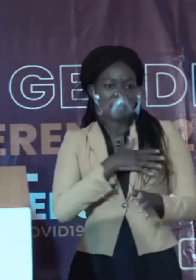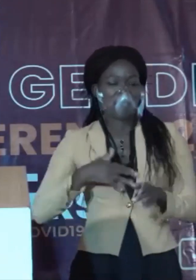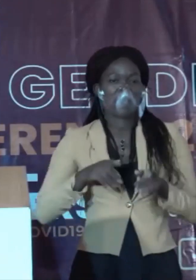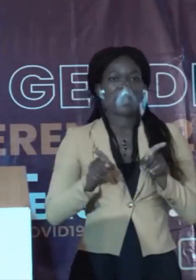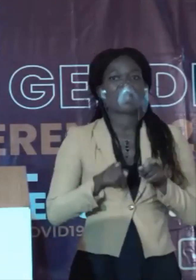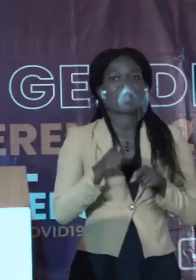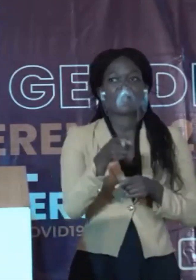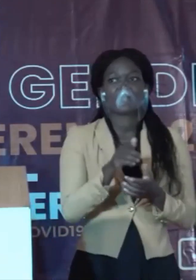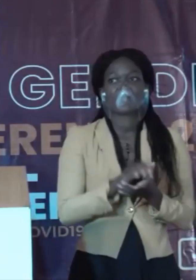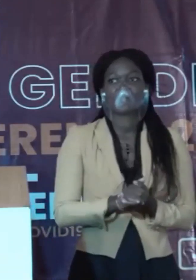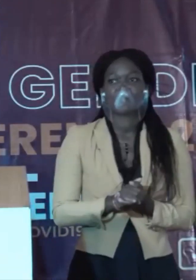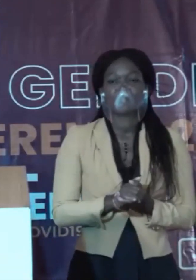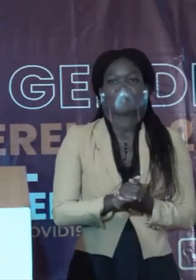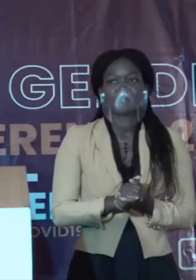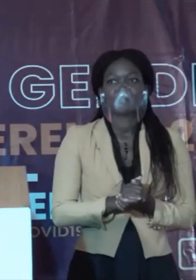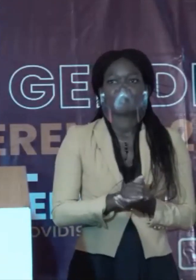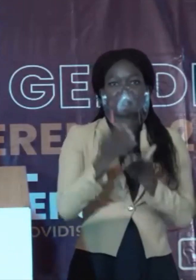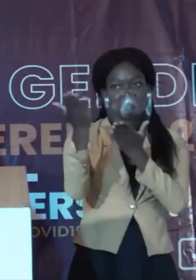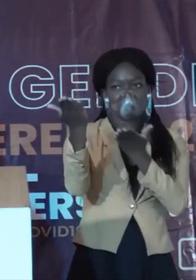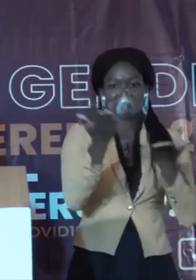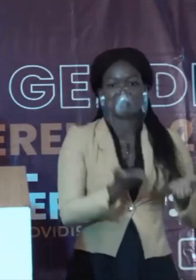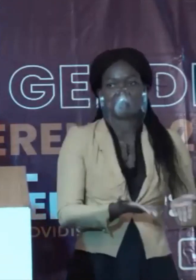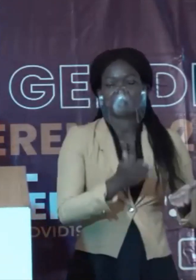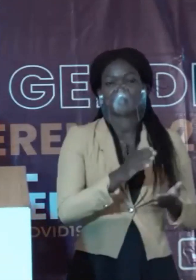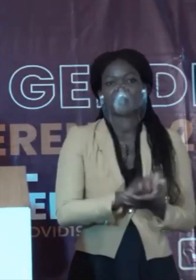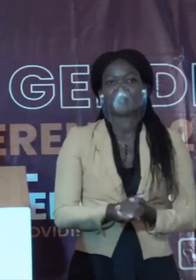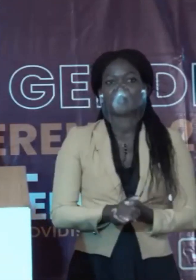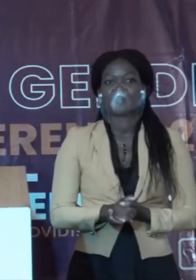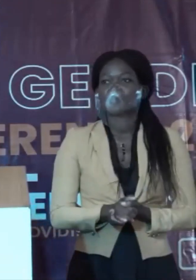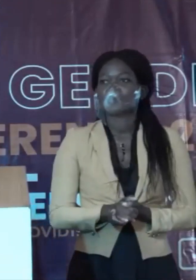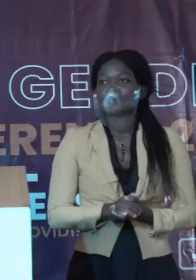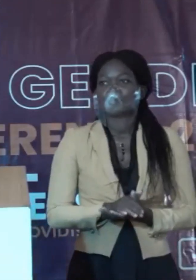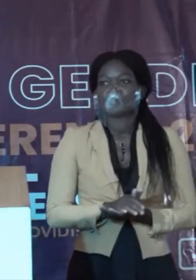girls. Maggie, the floor is yours.